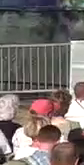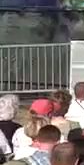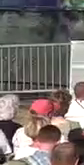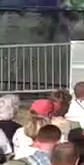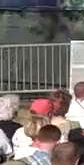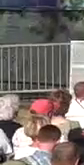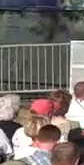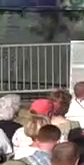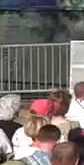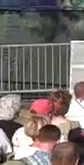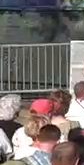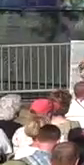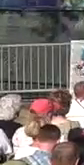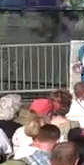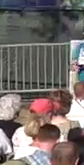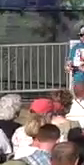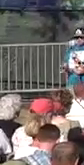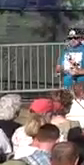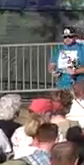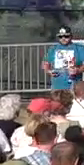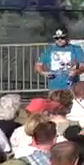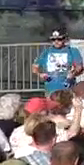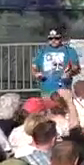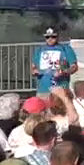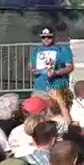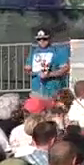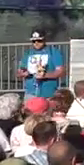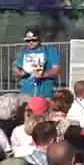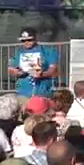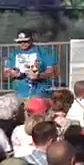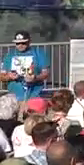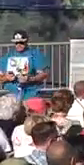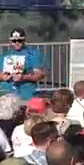Director of the San Diego Gay Men's Chorus.